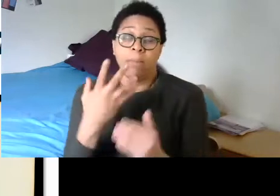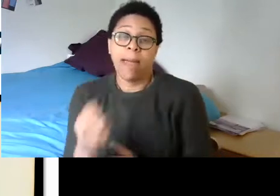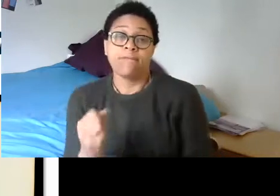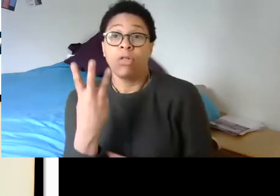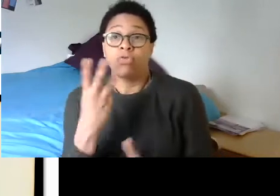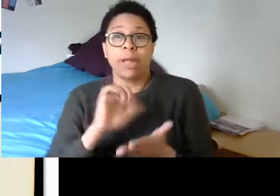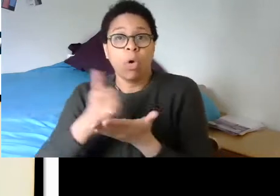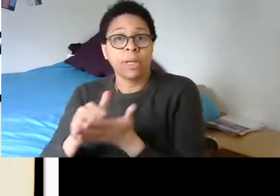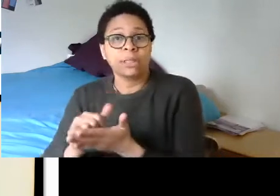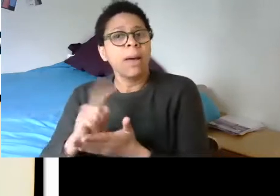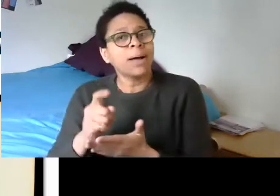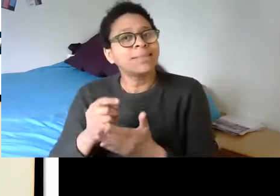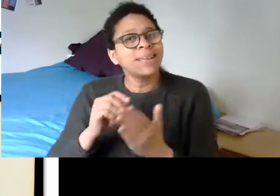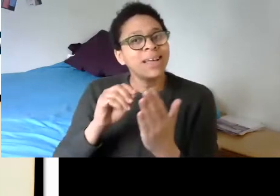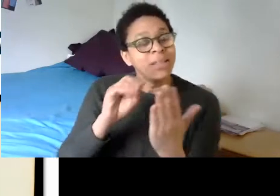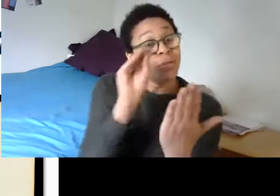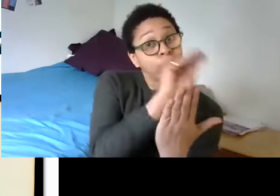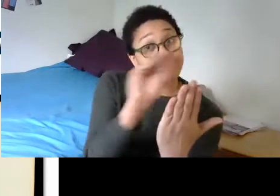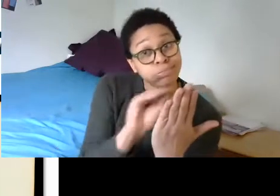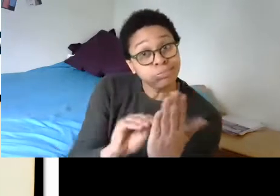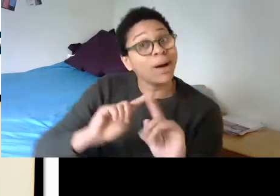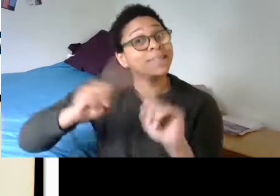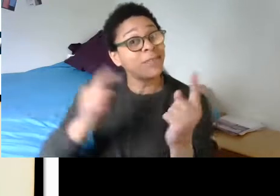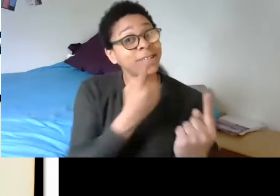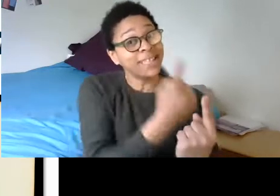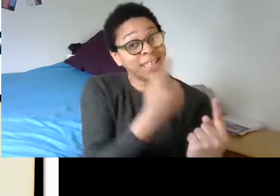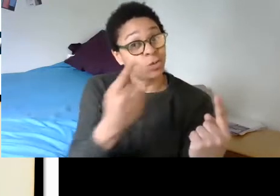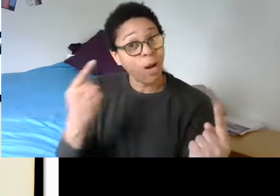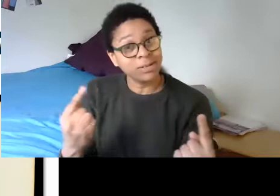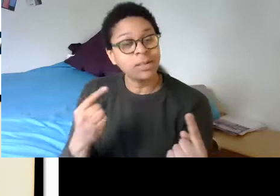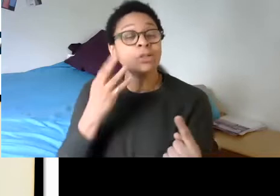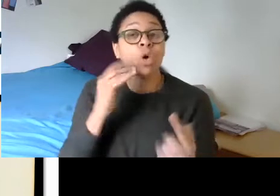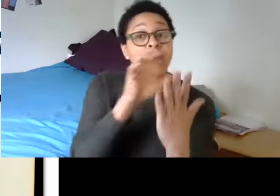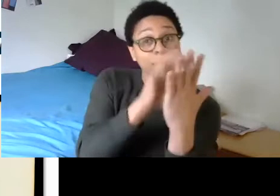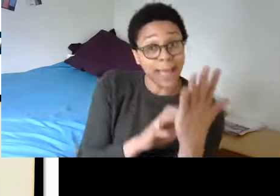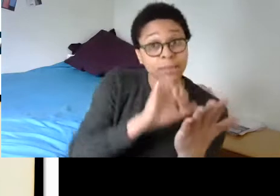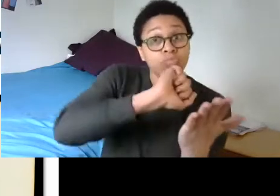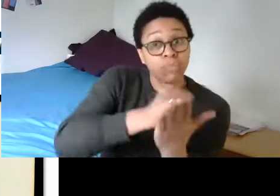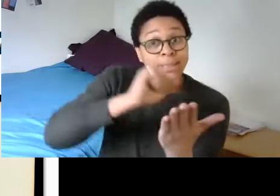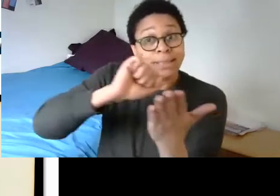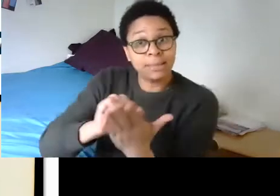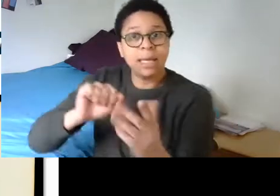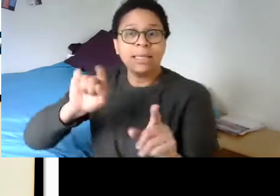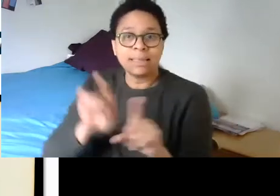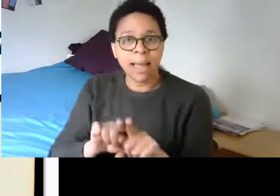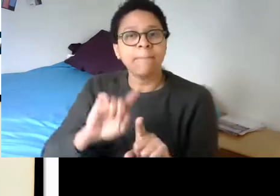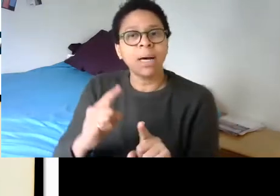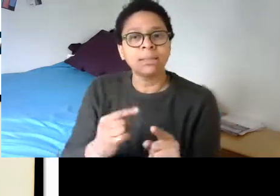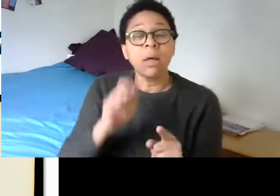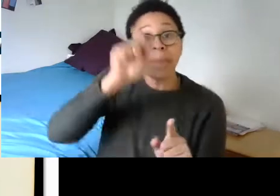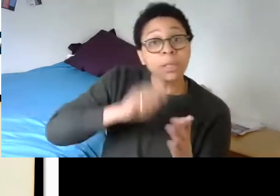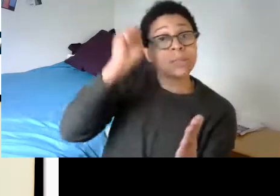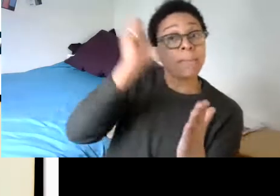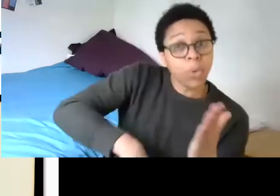way. So while all 3 will have come off the printing press looking exactly the same, they were designed for different owners to make them their own.